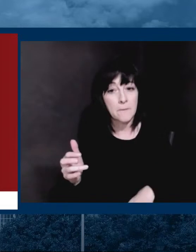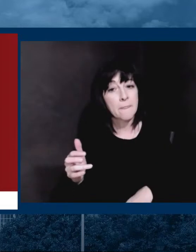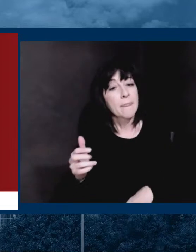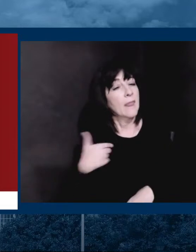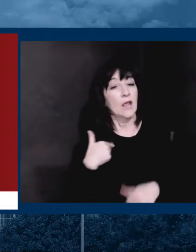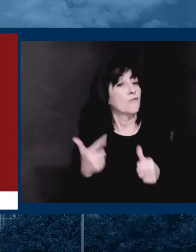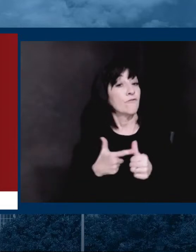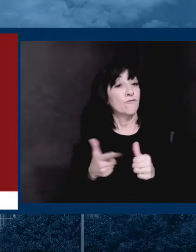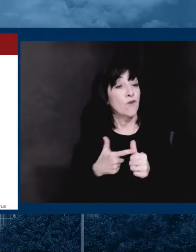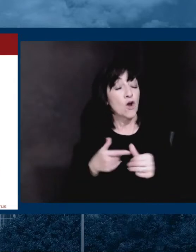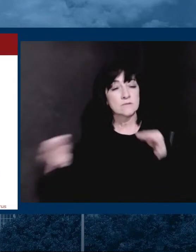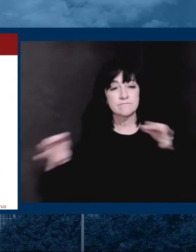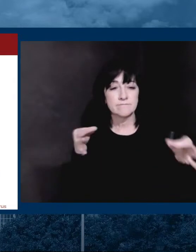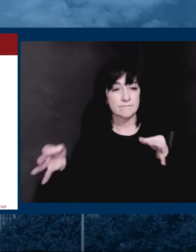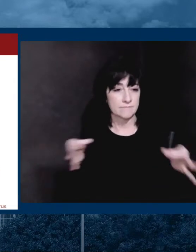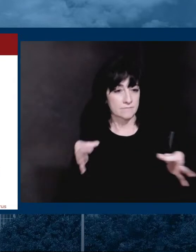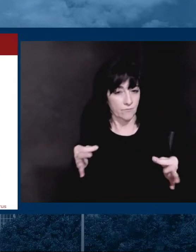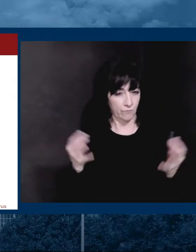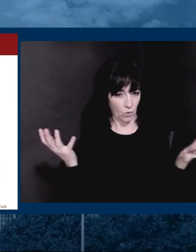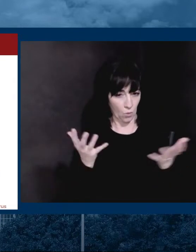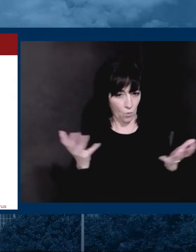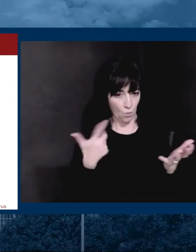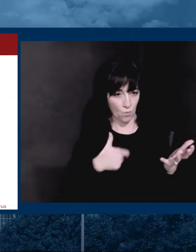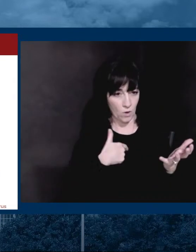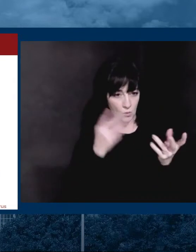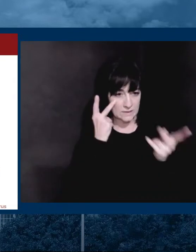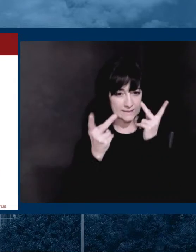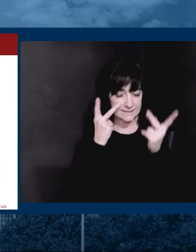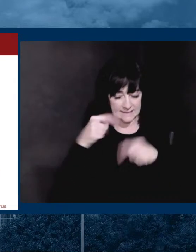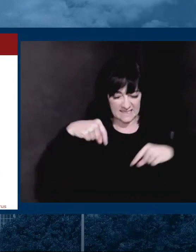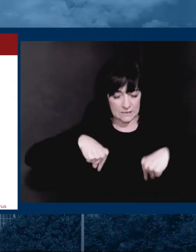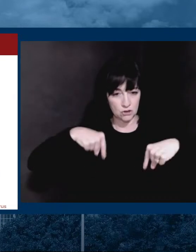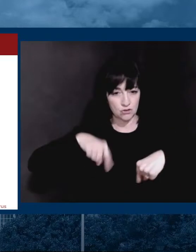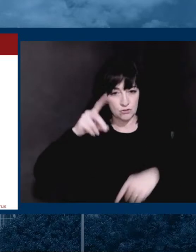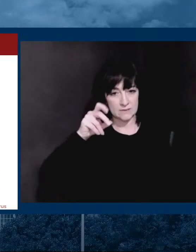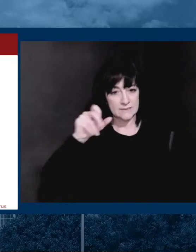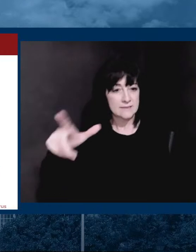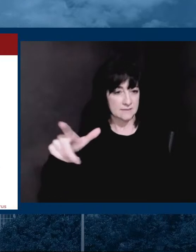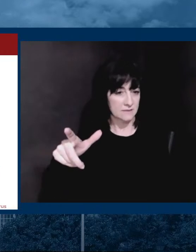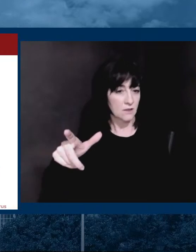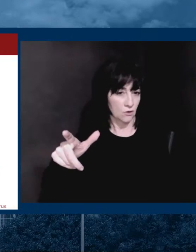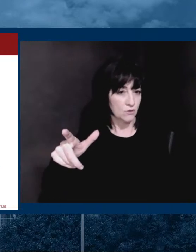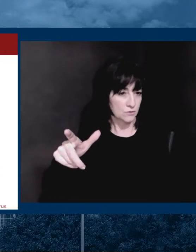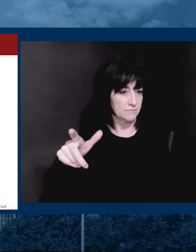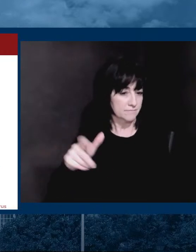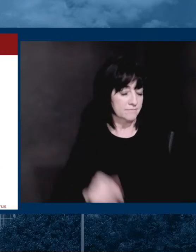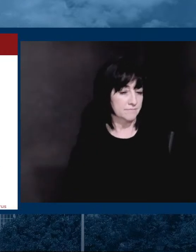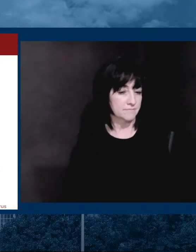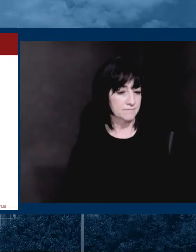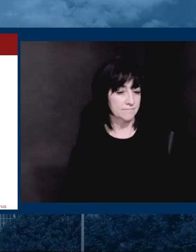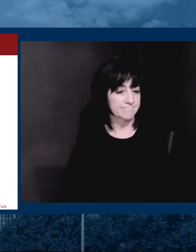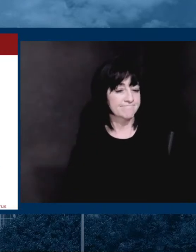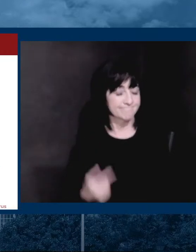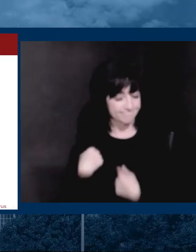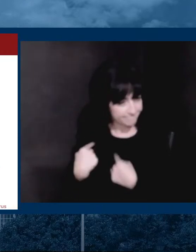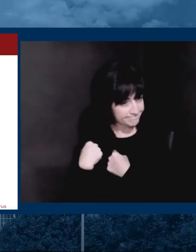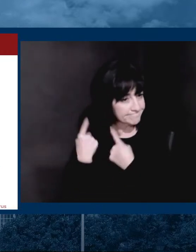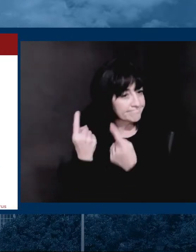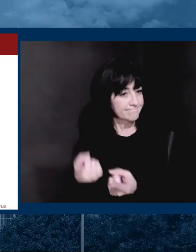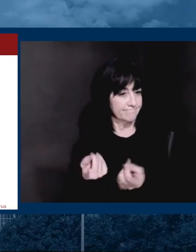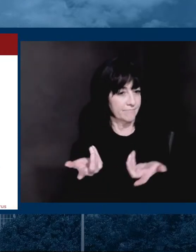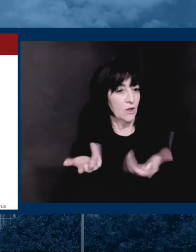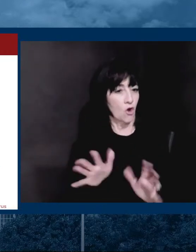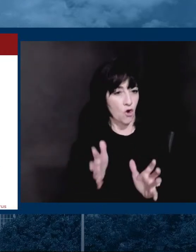this week as far as cases. So we have been seeing some increases in case